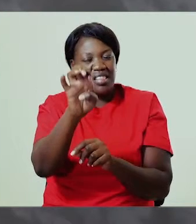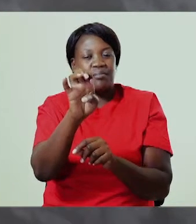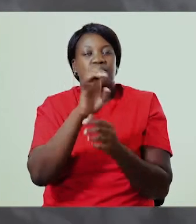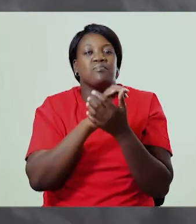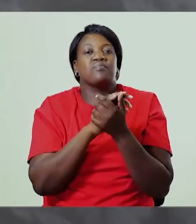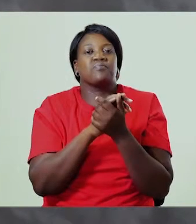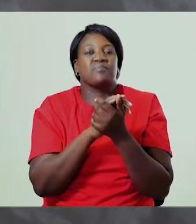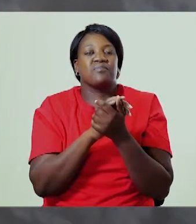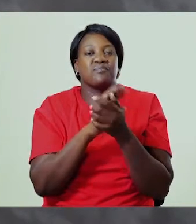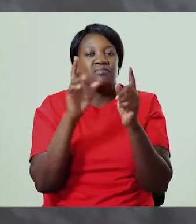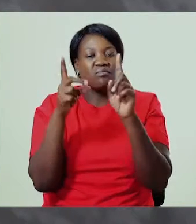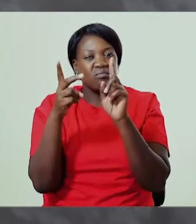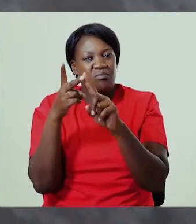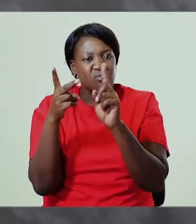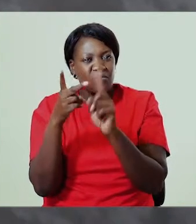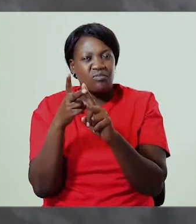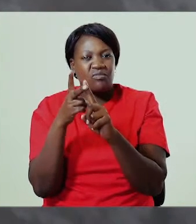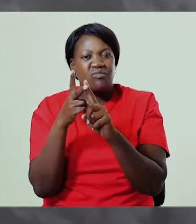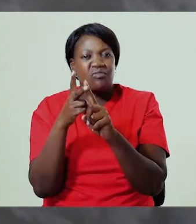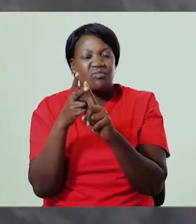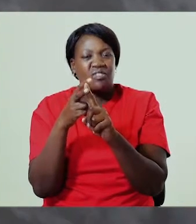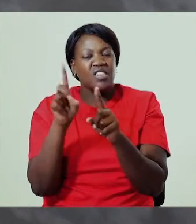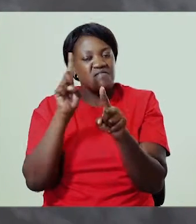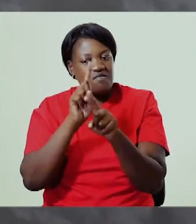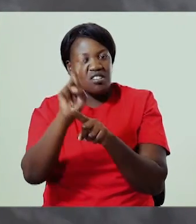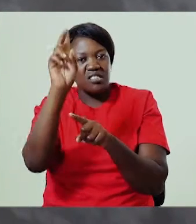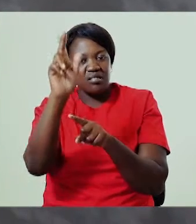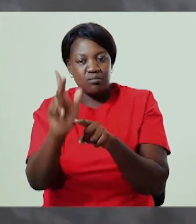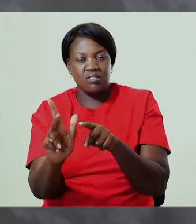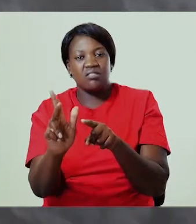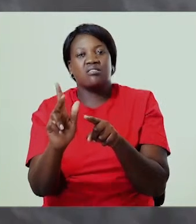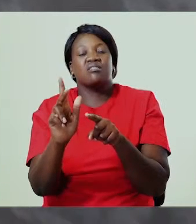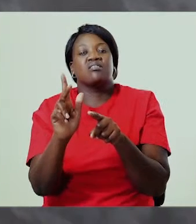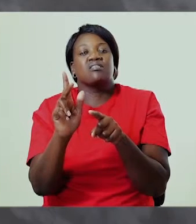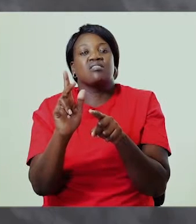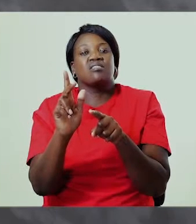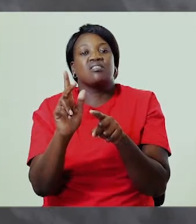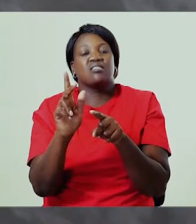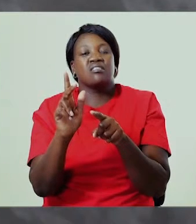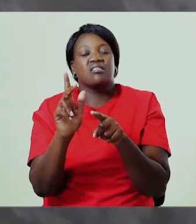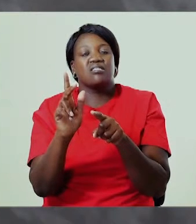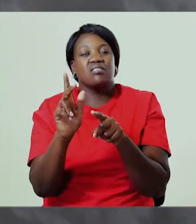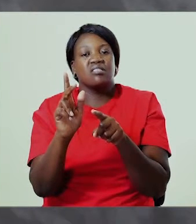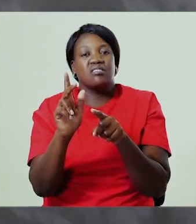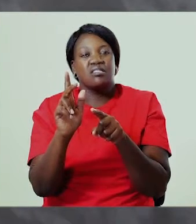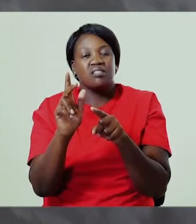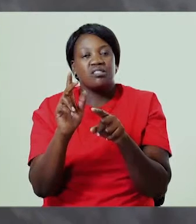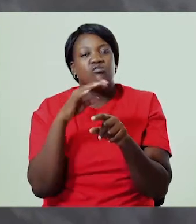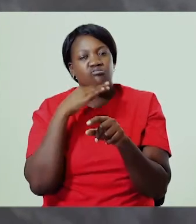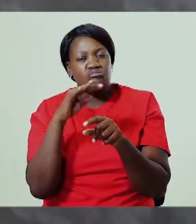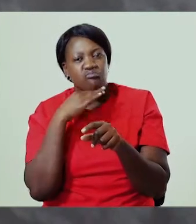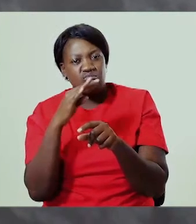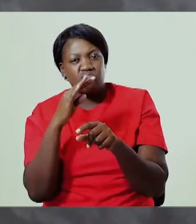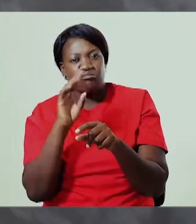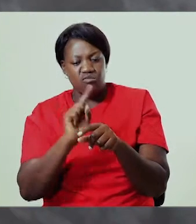of view refers to the position the writer takes when writing a story. First-person point of view is when a story is